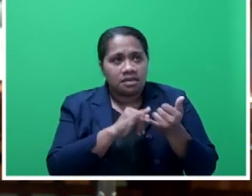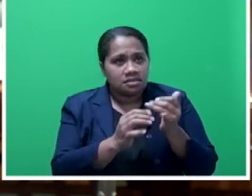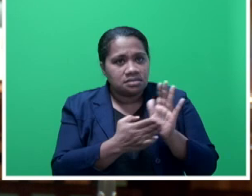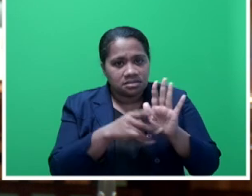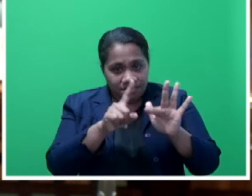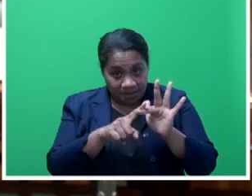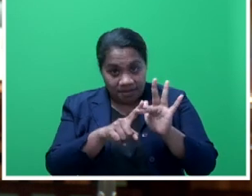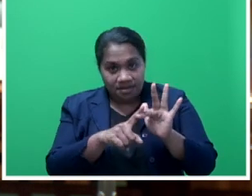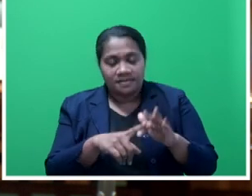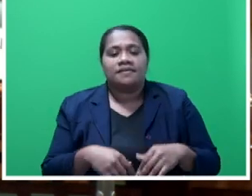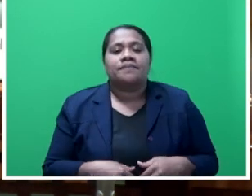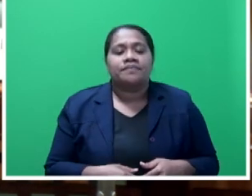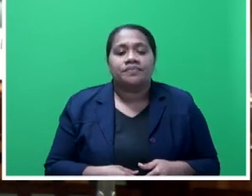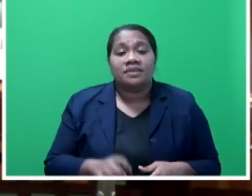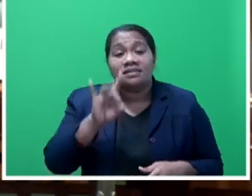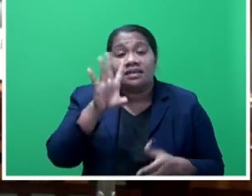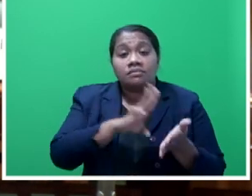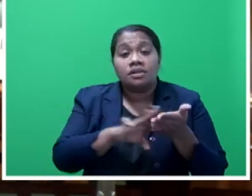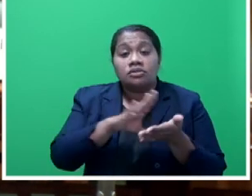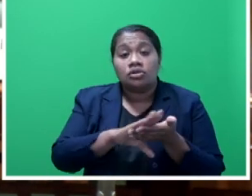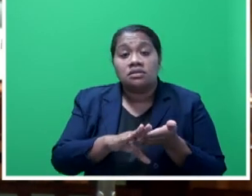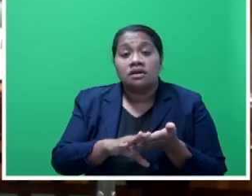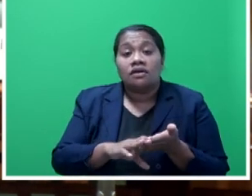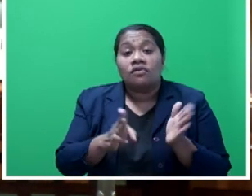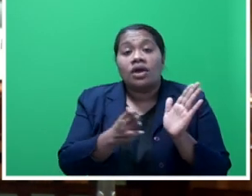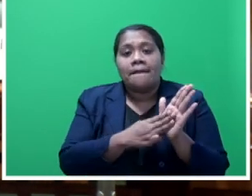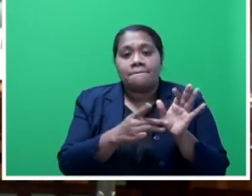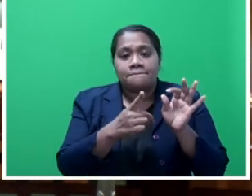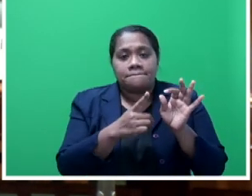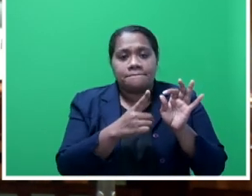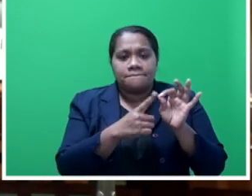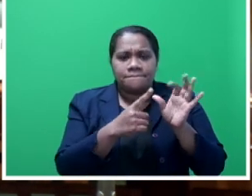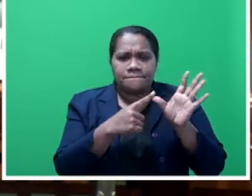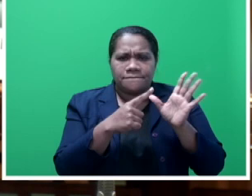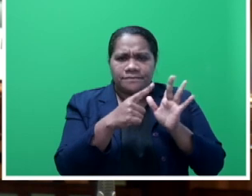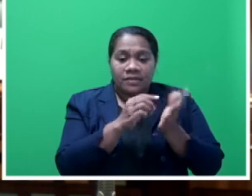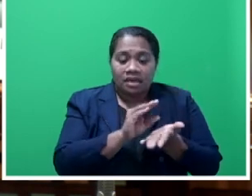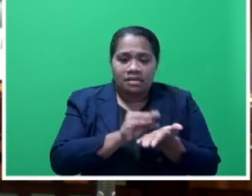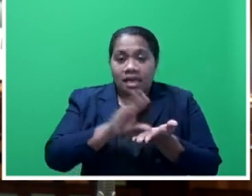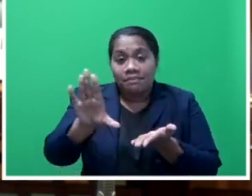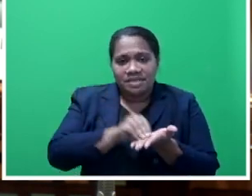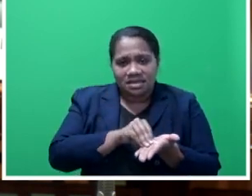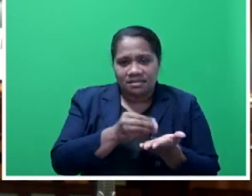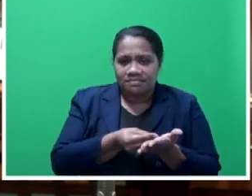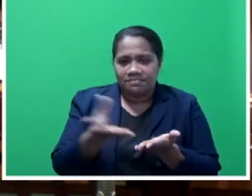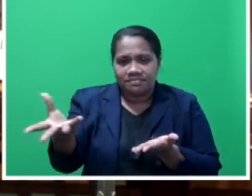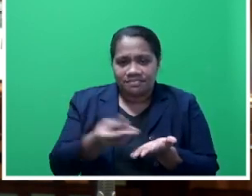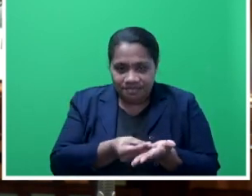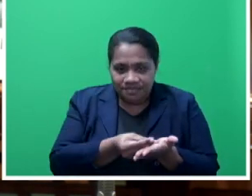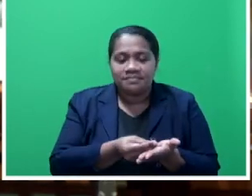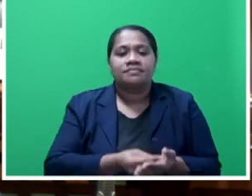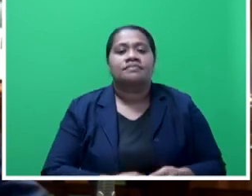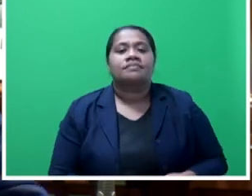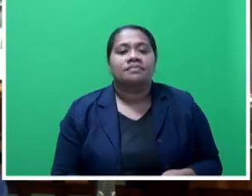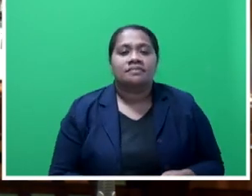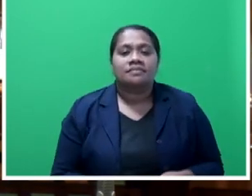$10 million to the M-Pesa grant, the $90. Within a few days, they're literally, I think I've got the figures here